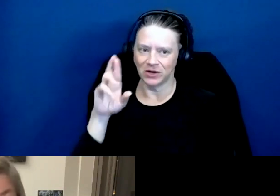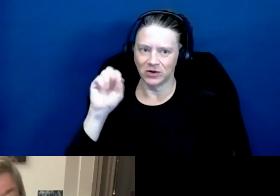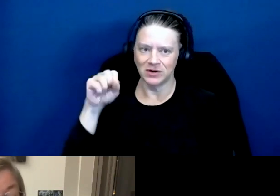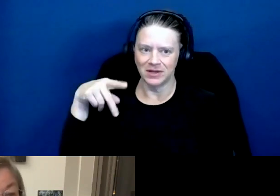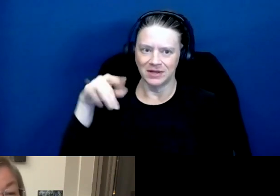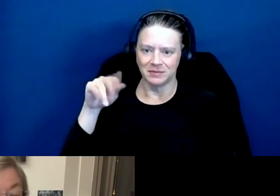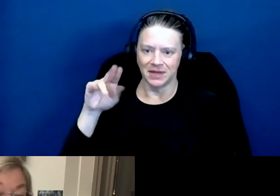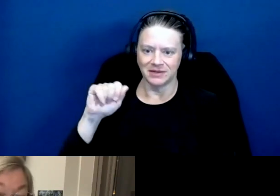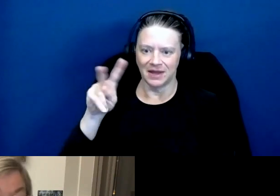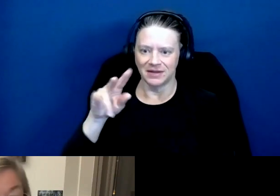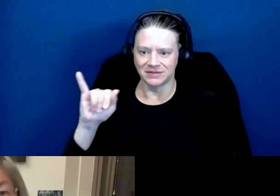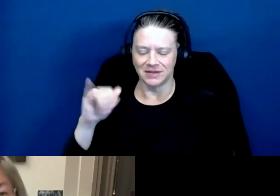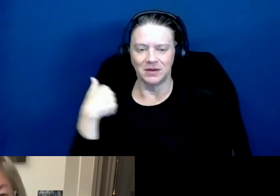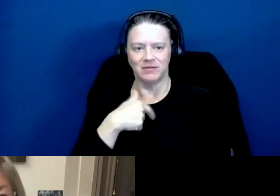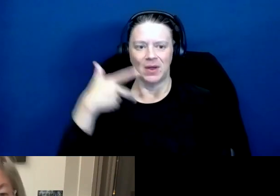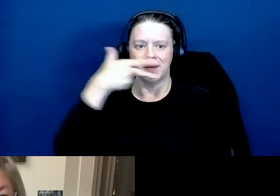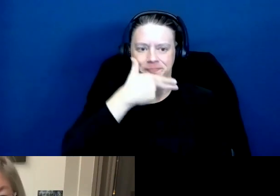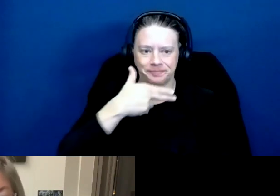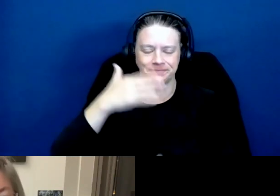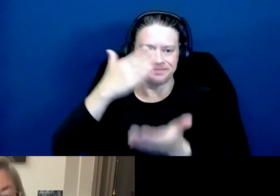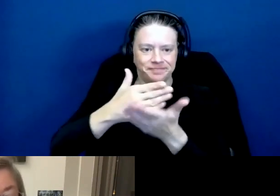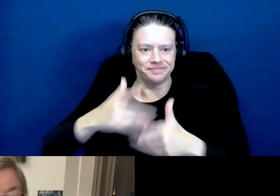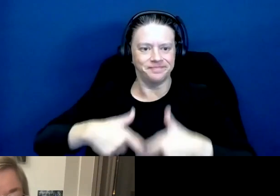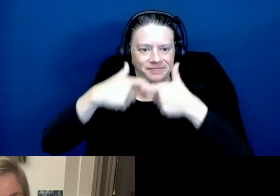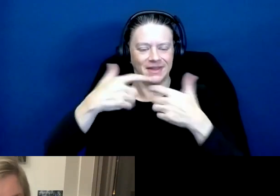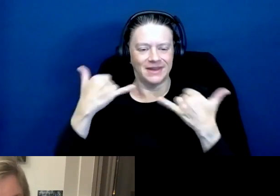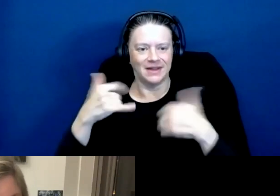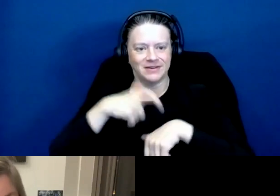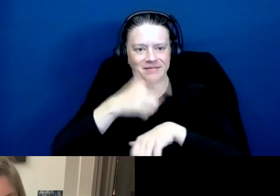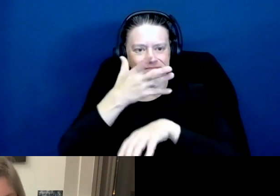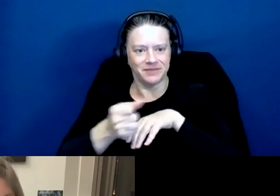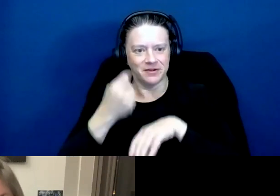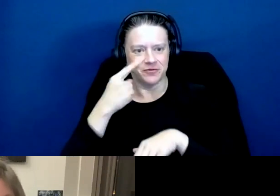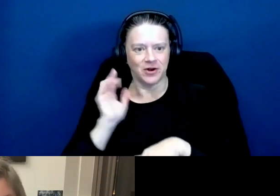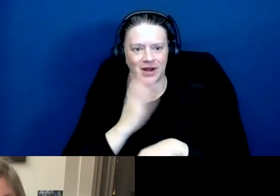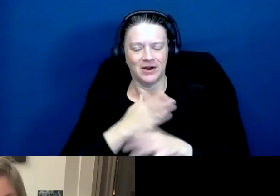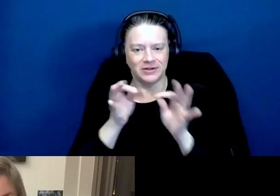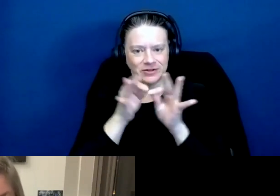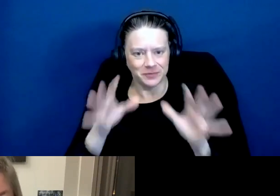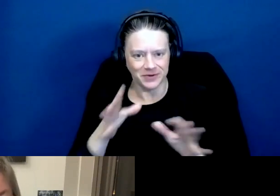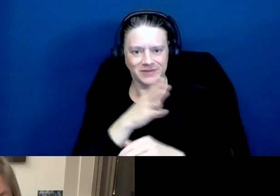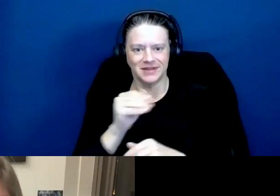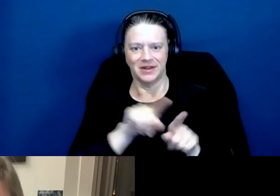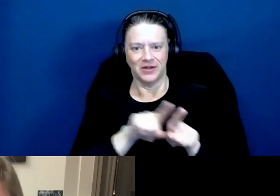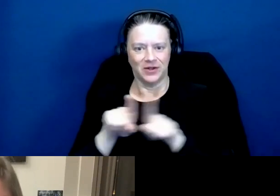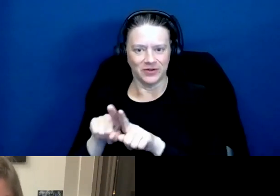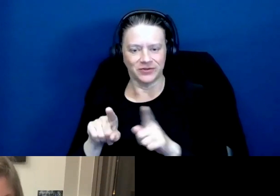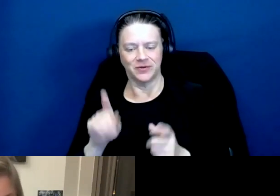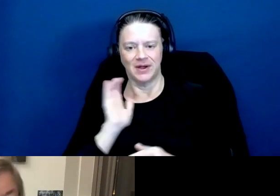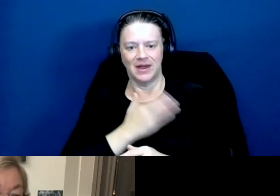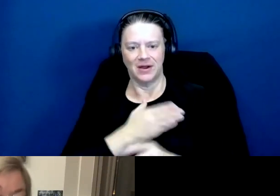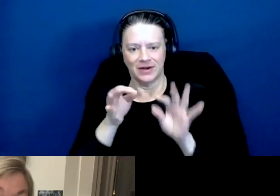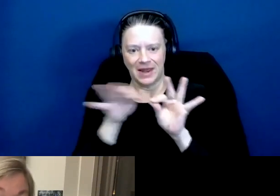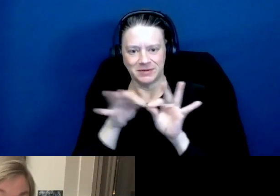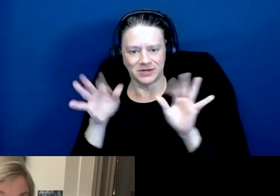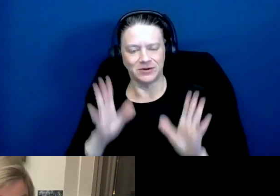sorry, we've got to cut off. We're at our time for both our interpreters and our captioners.